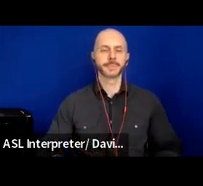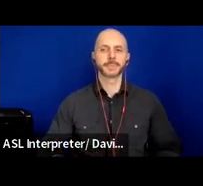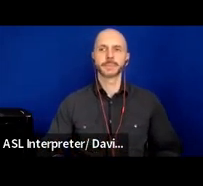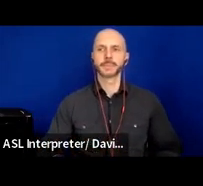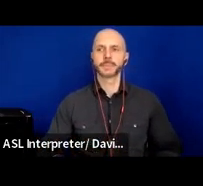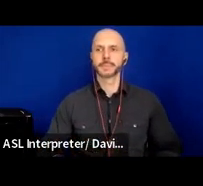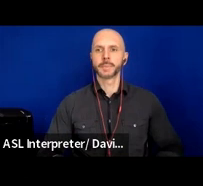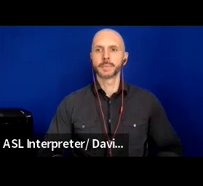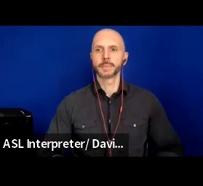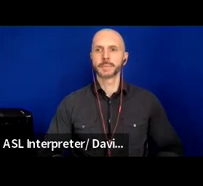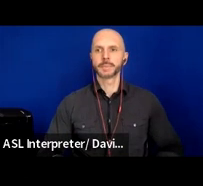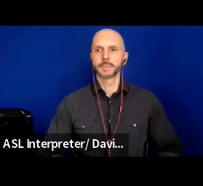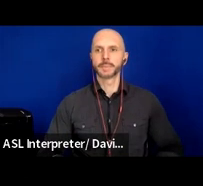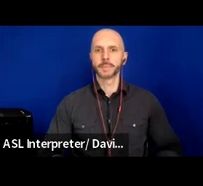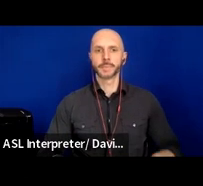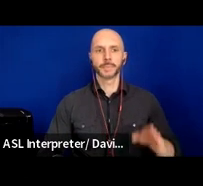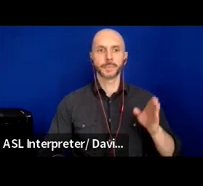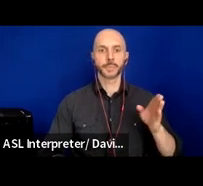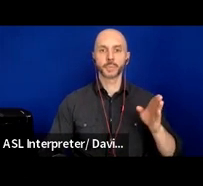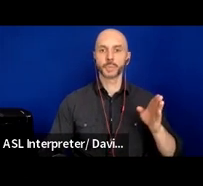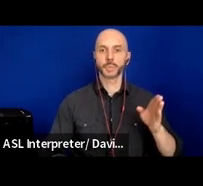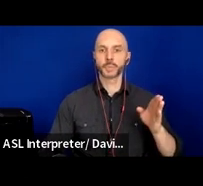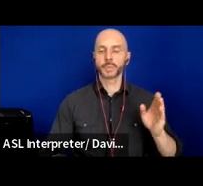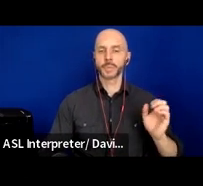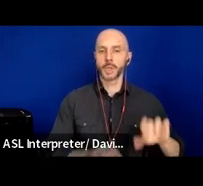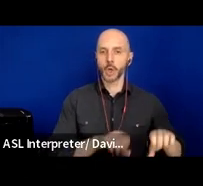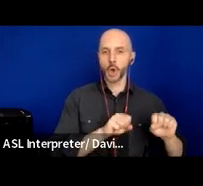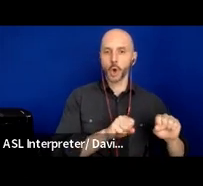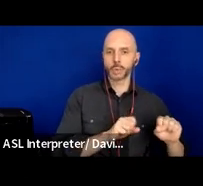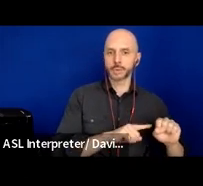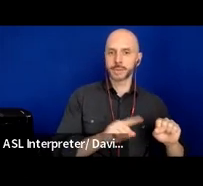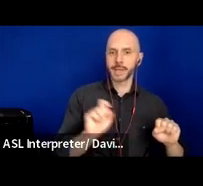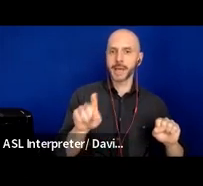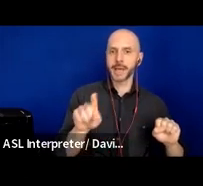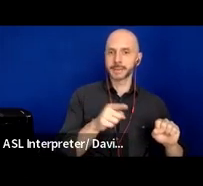Douglas, are we ready to launch the poll? Yes, let's launch the poll.